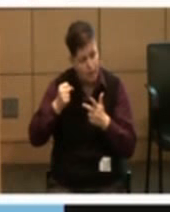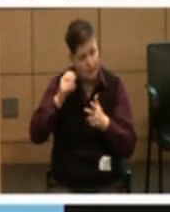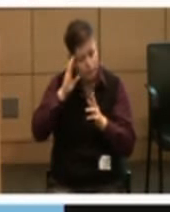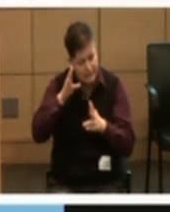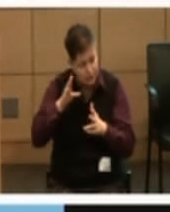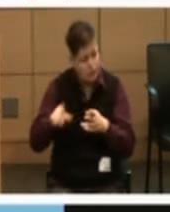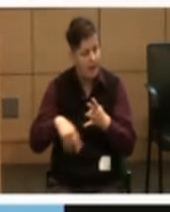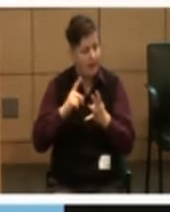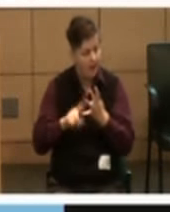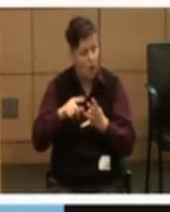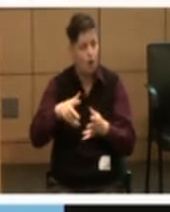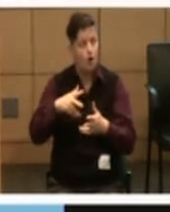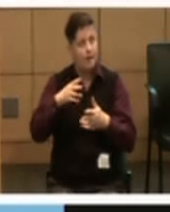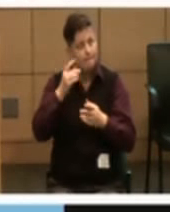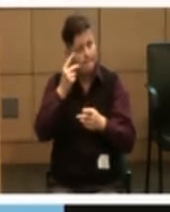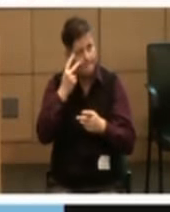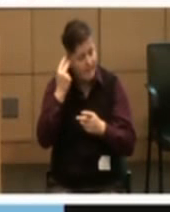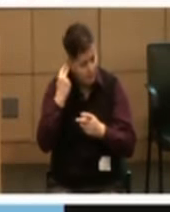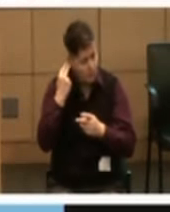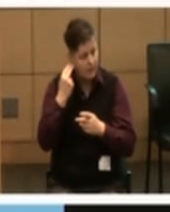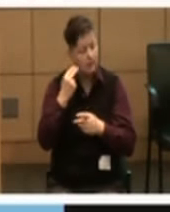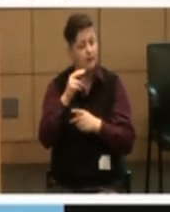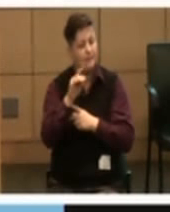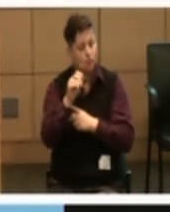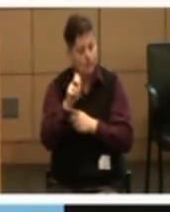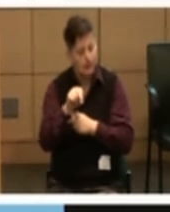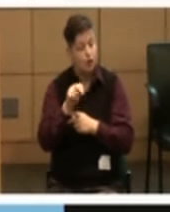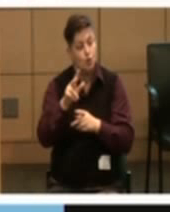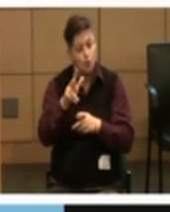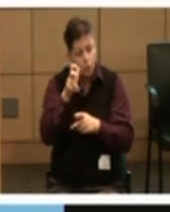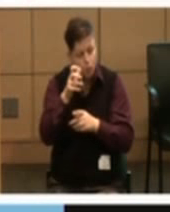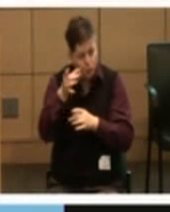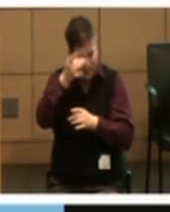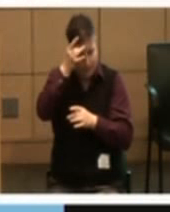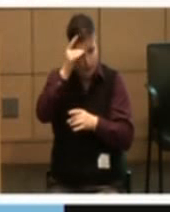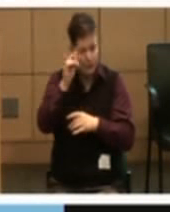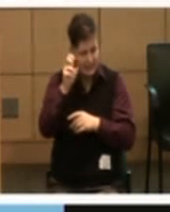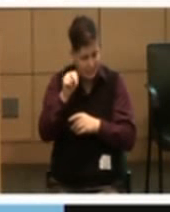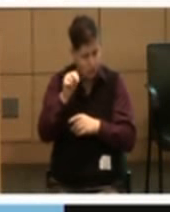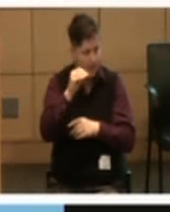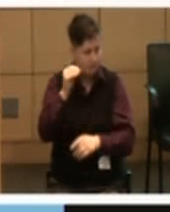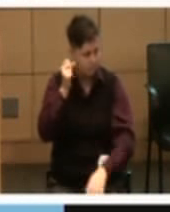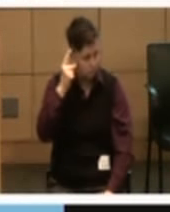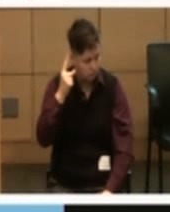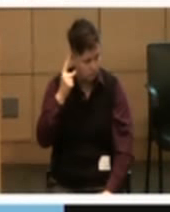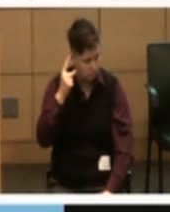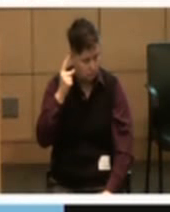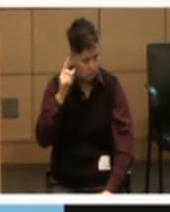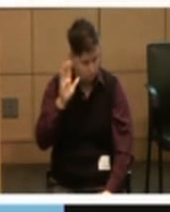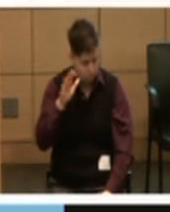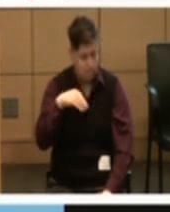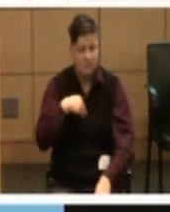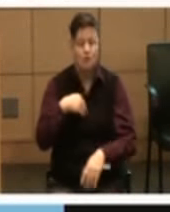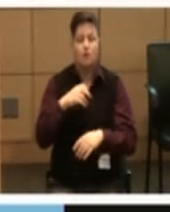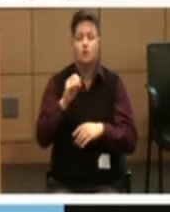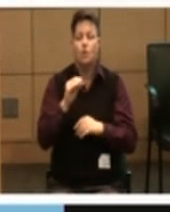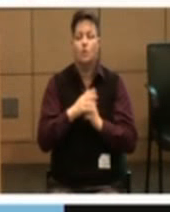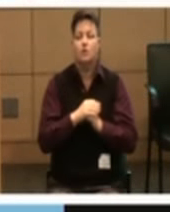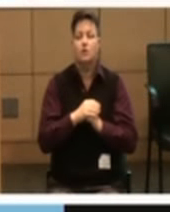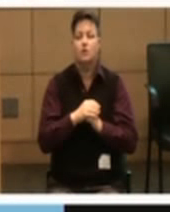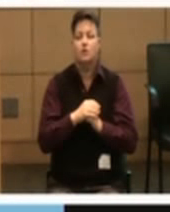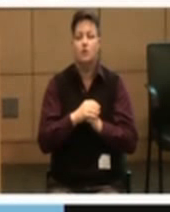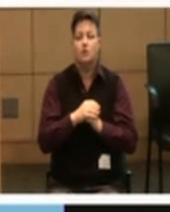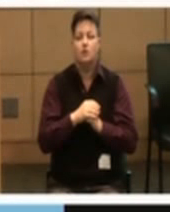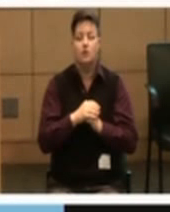areas, we have noticed that some children with unilateral hearing loss have these difficulties. Now, we can't really say that the hearing loss